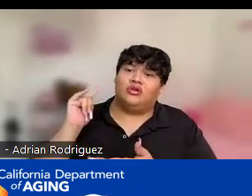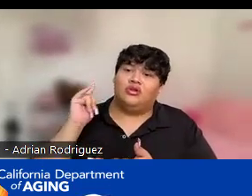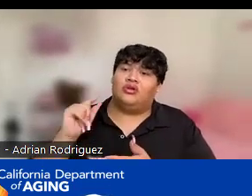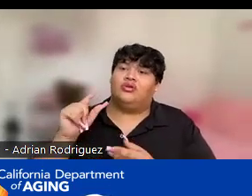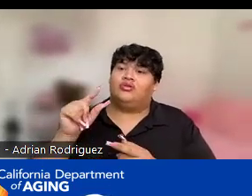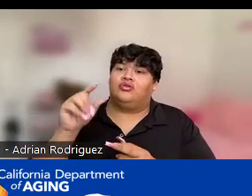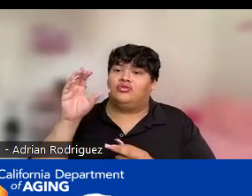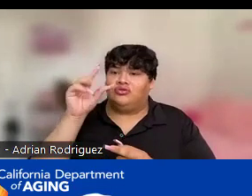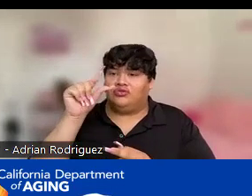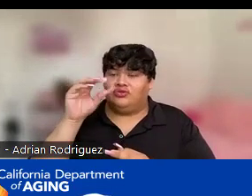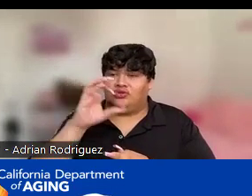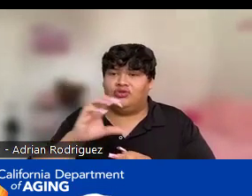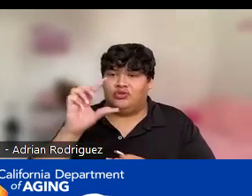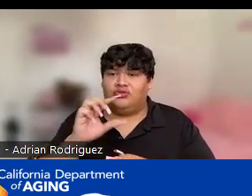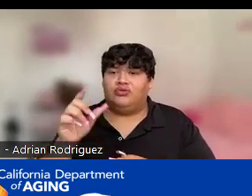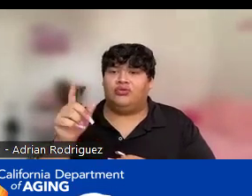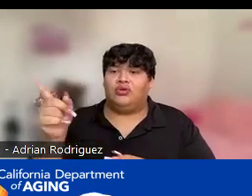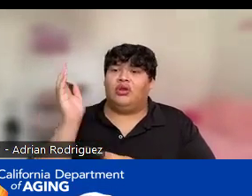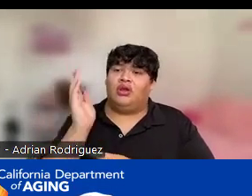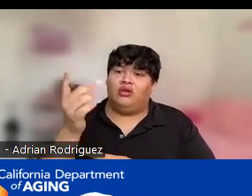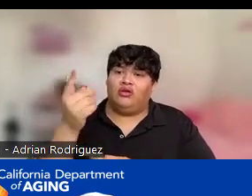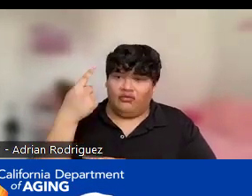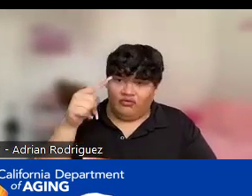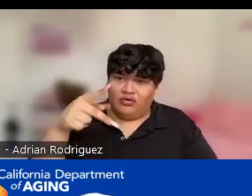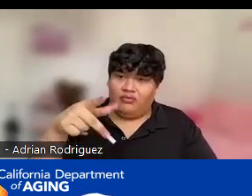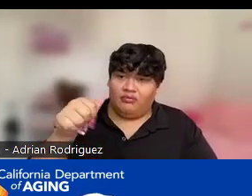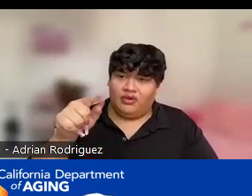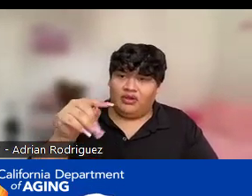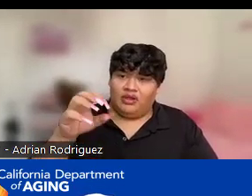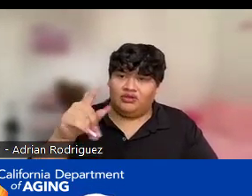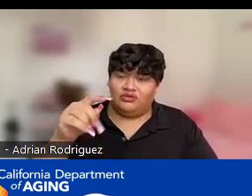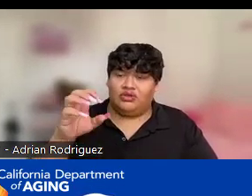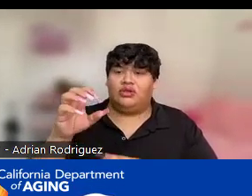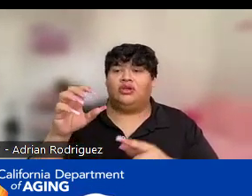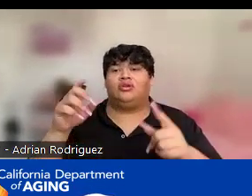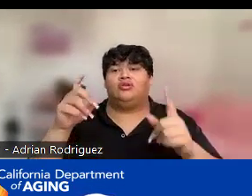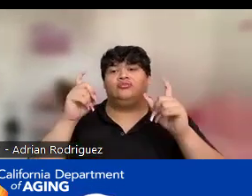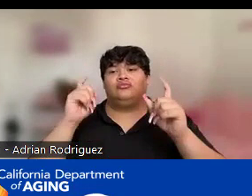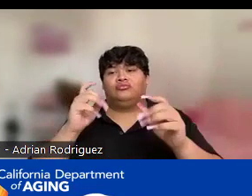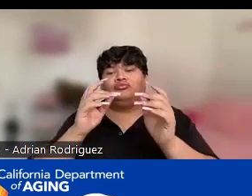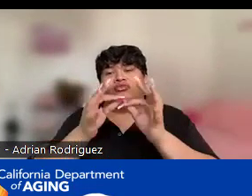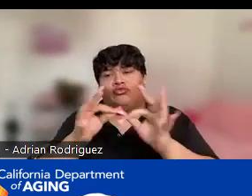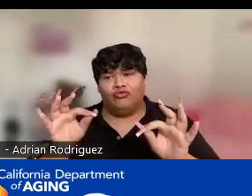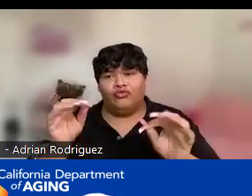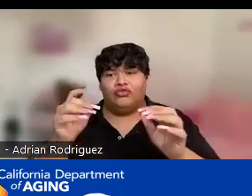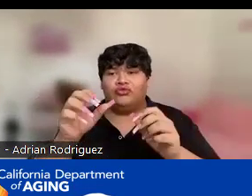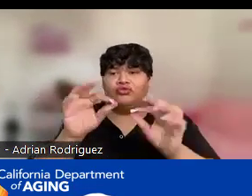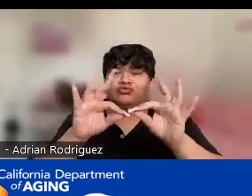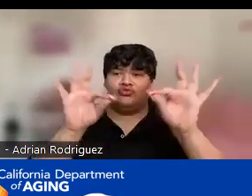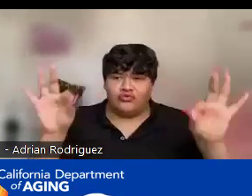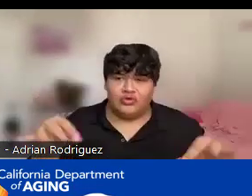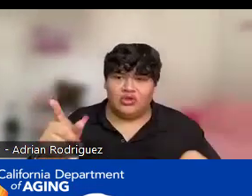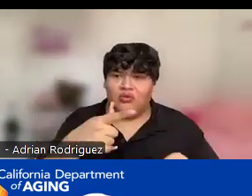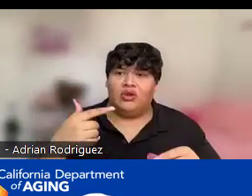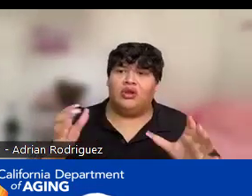General. Nadine Burke advocated for pediatrics and the pediatric screening. Have we as a